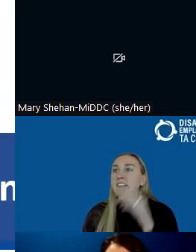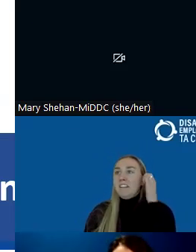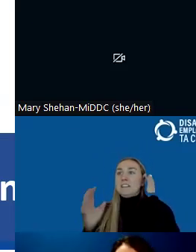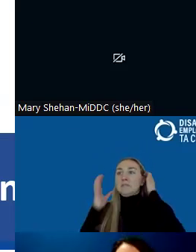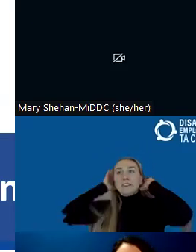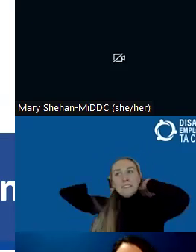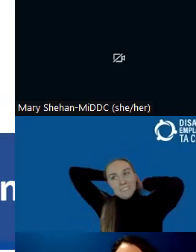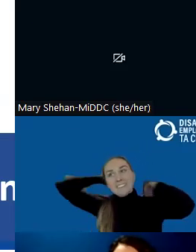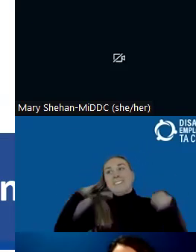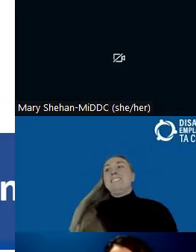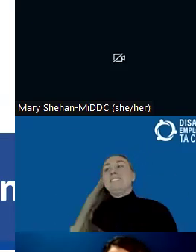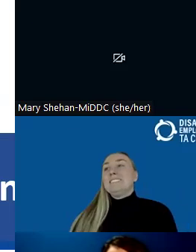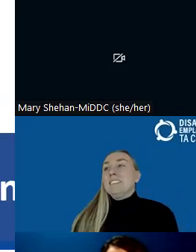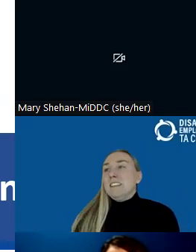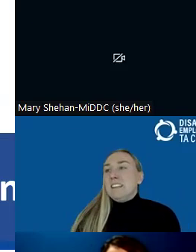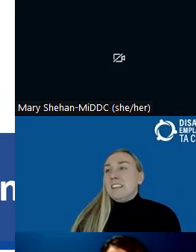line as well.